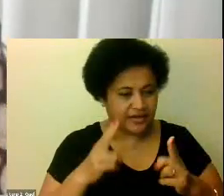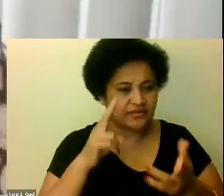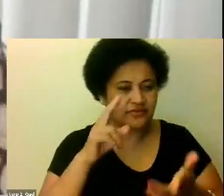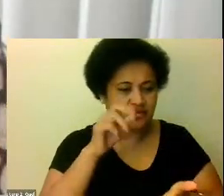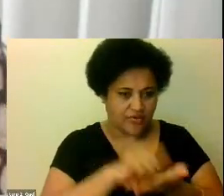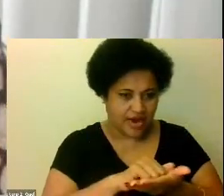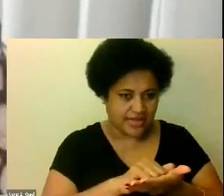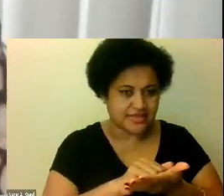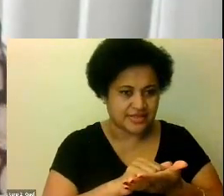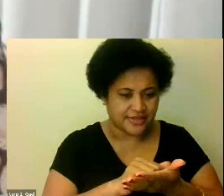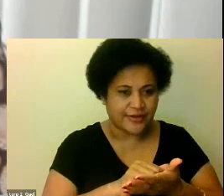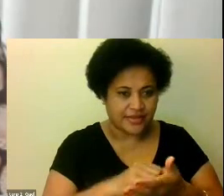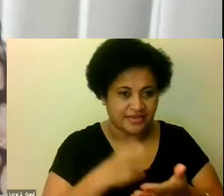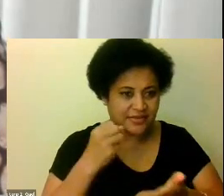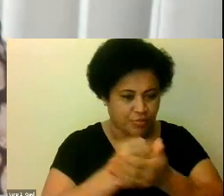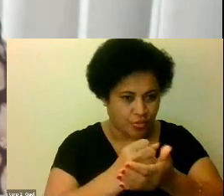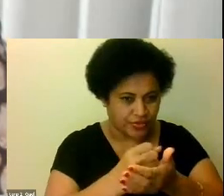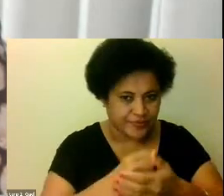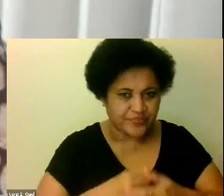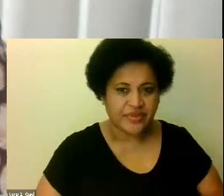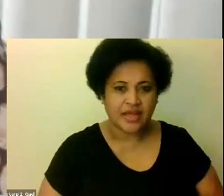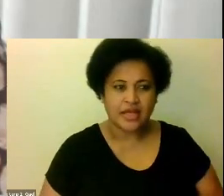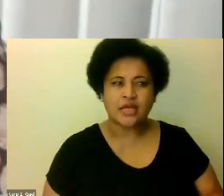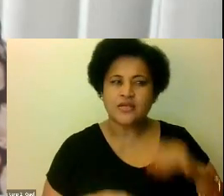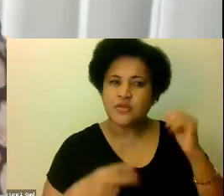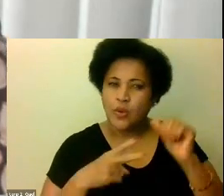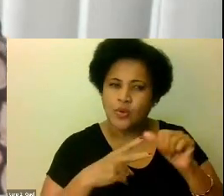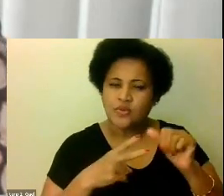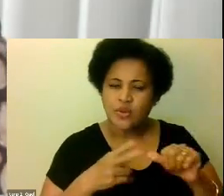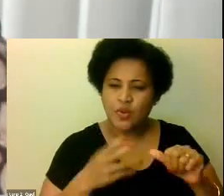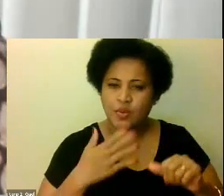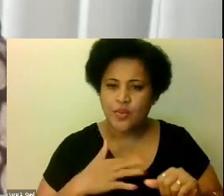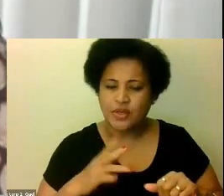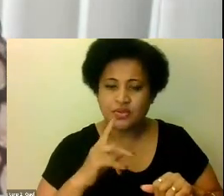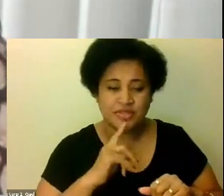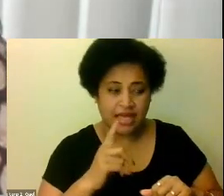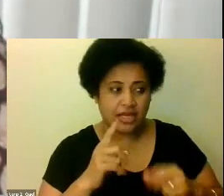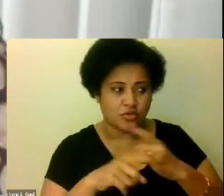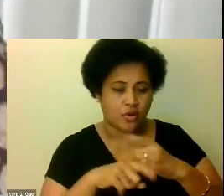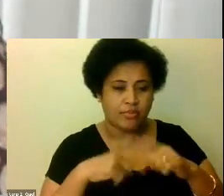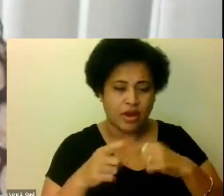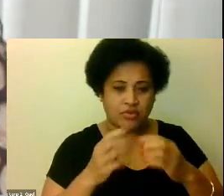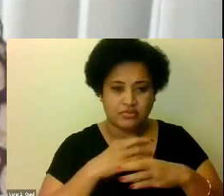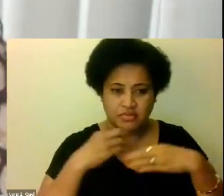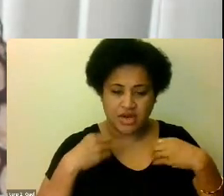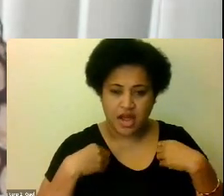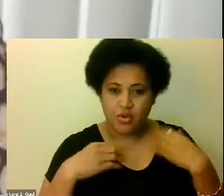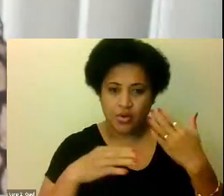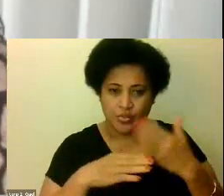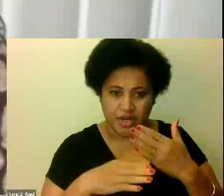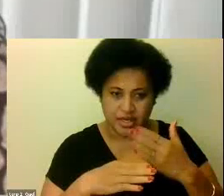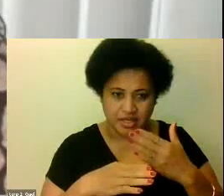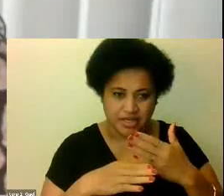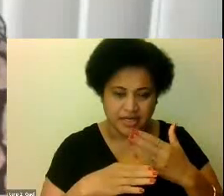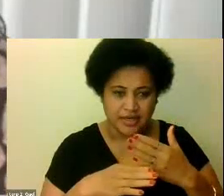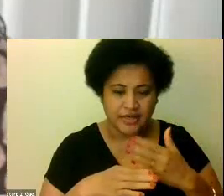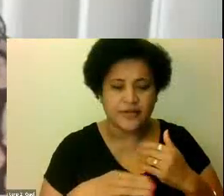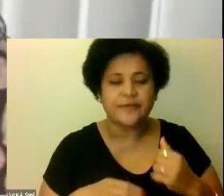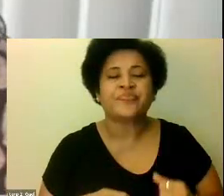bring to the fore the work that we're doing, particularly in the context of the biases